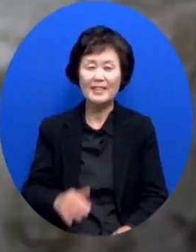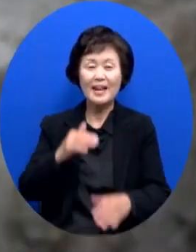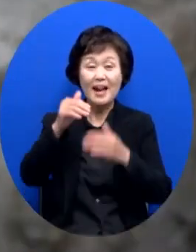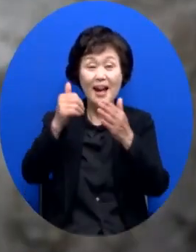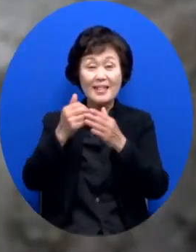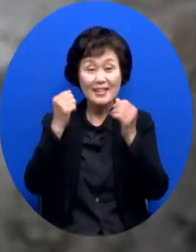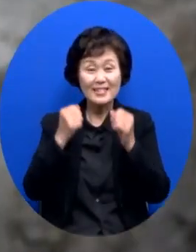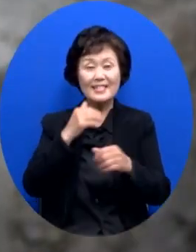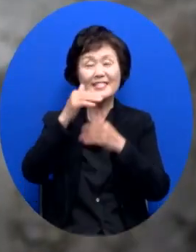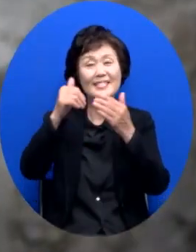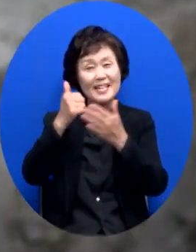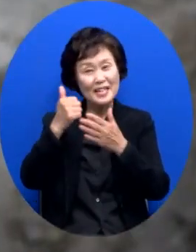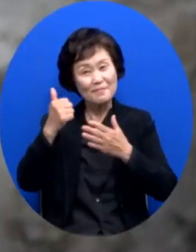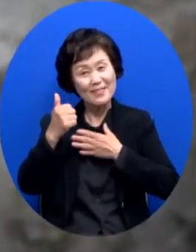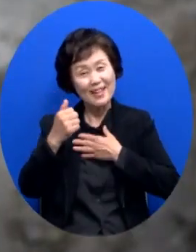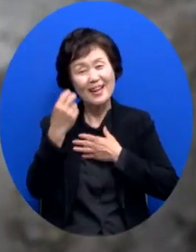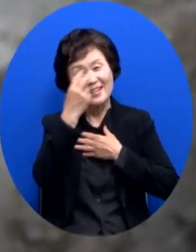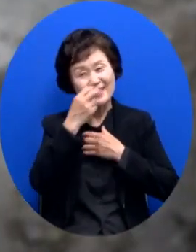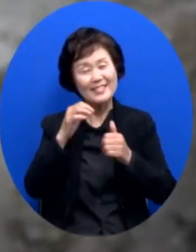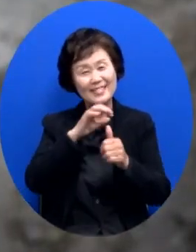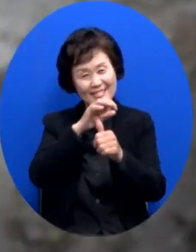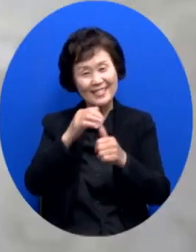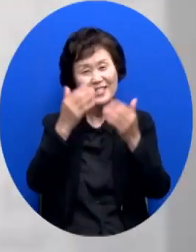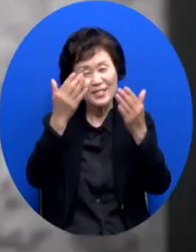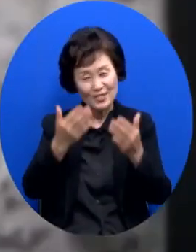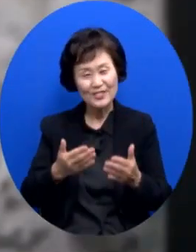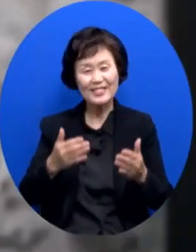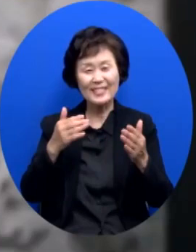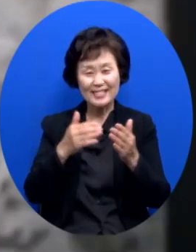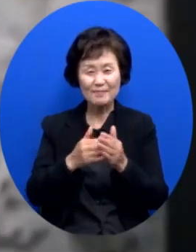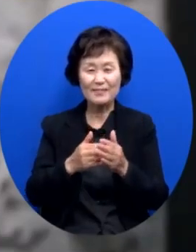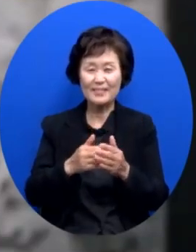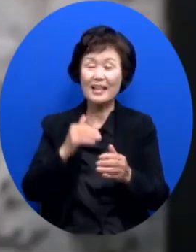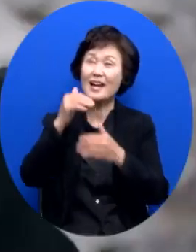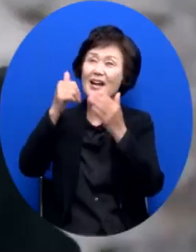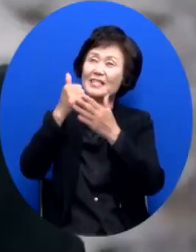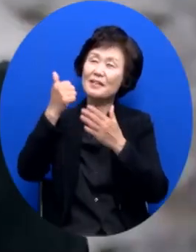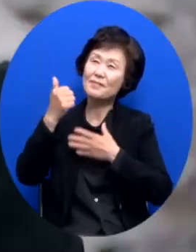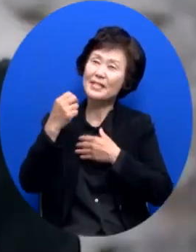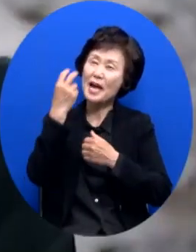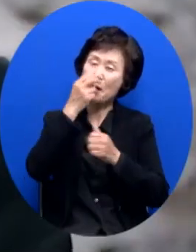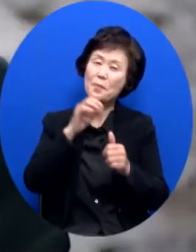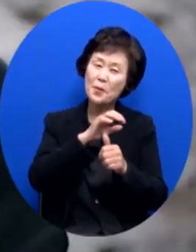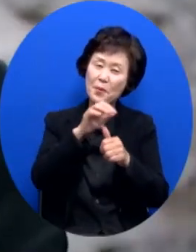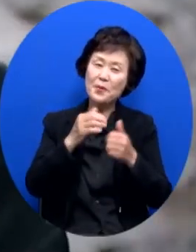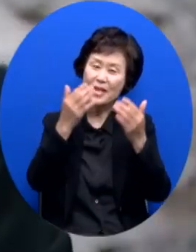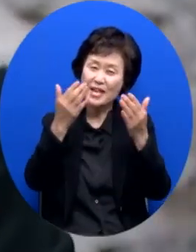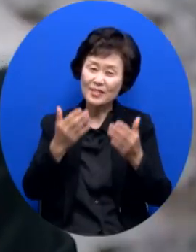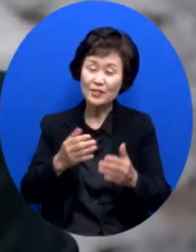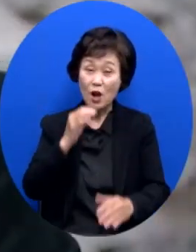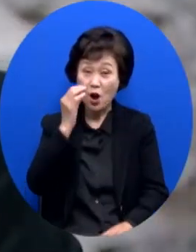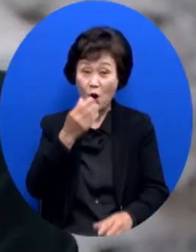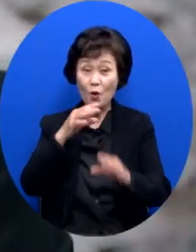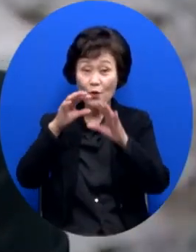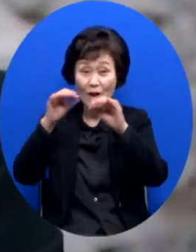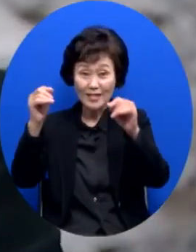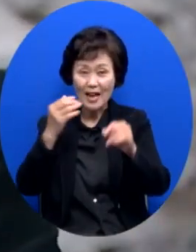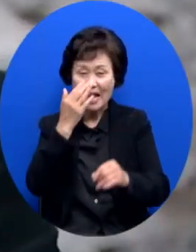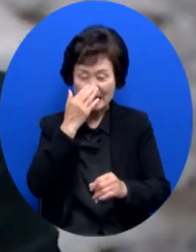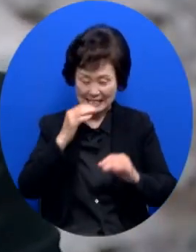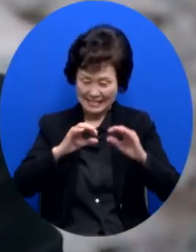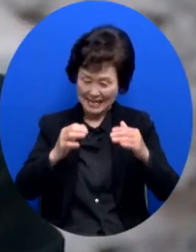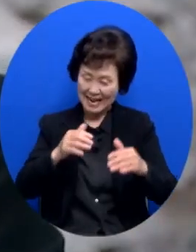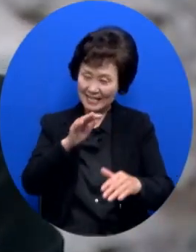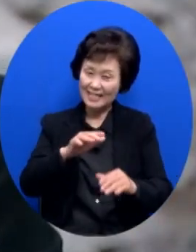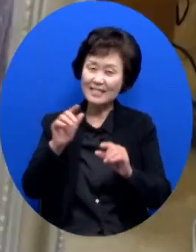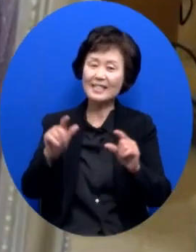But there is a God in heaven, and He protected me. God helped me, and I was fortunate. I'm in the Holy